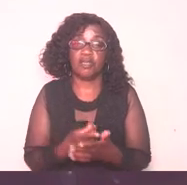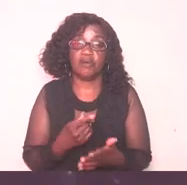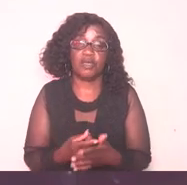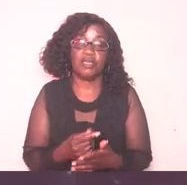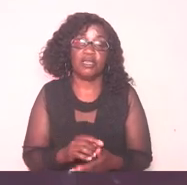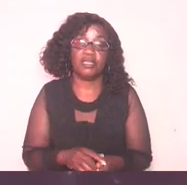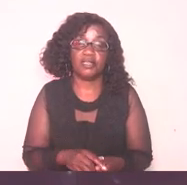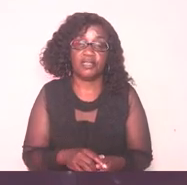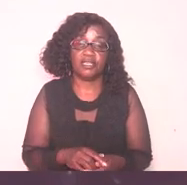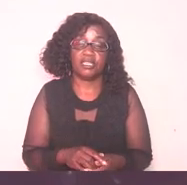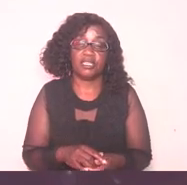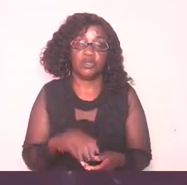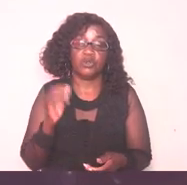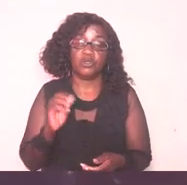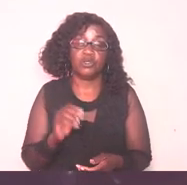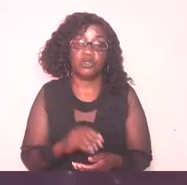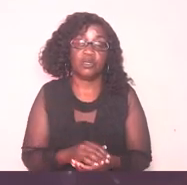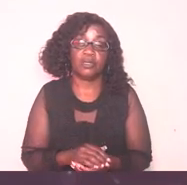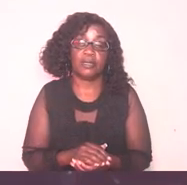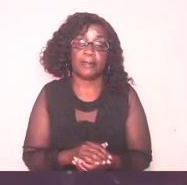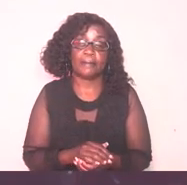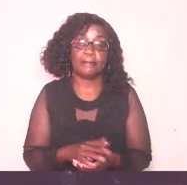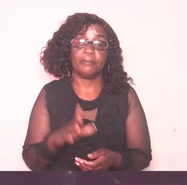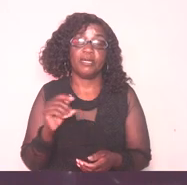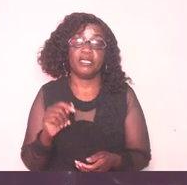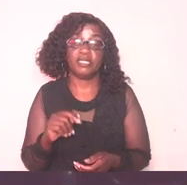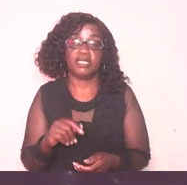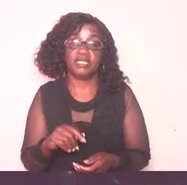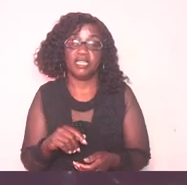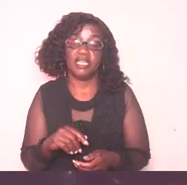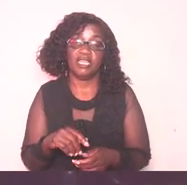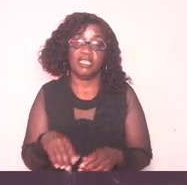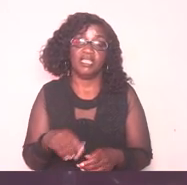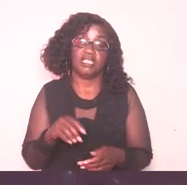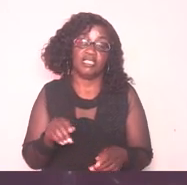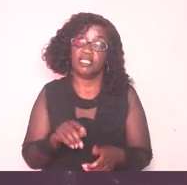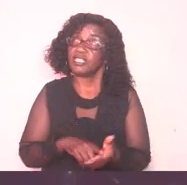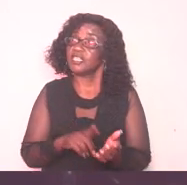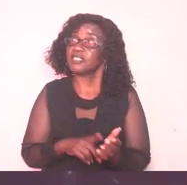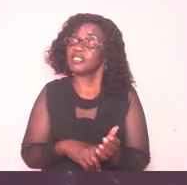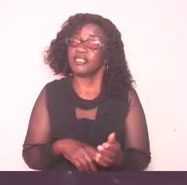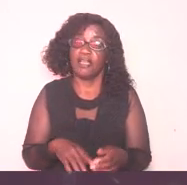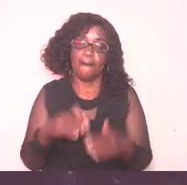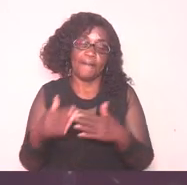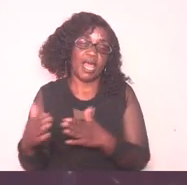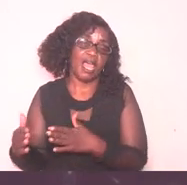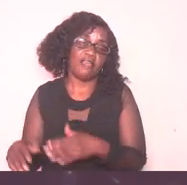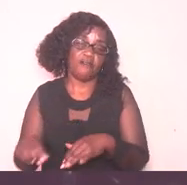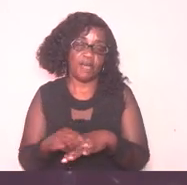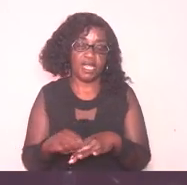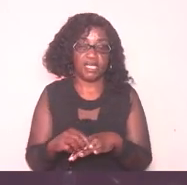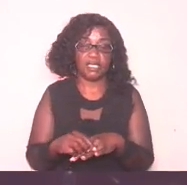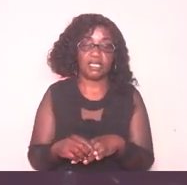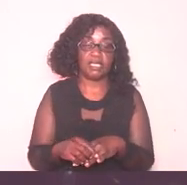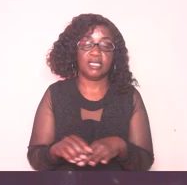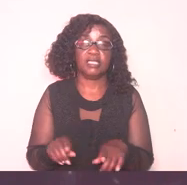just want to buy into the idea that sex should exist just because we feel like it. But two, when they say we think like our sex like prepares these individuals for marriage and like it's important. And we